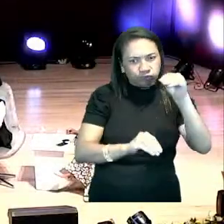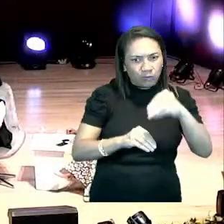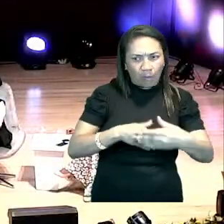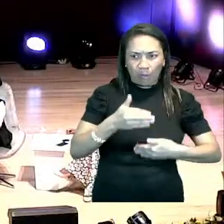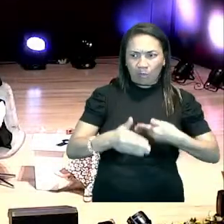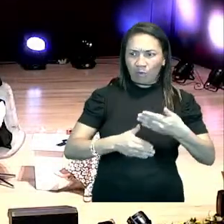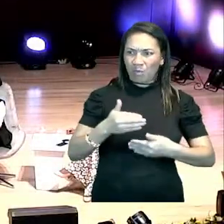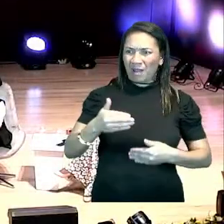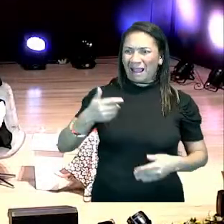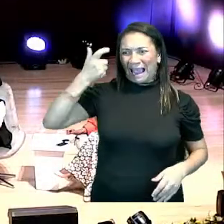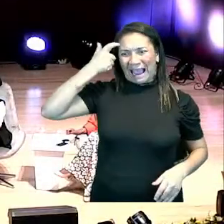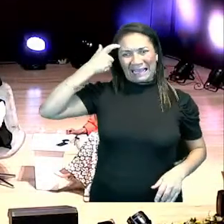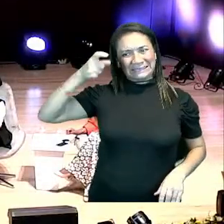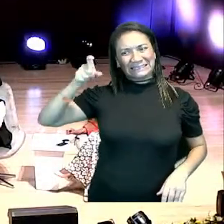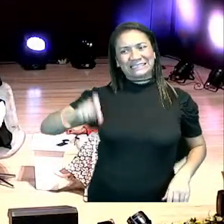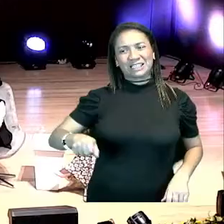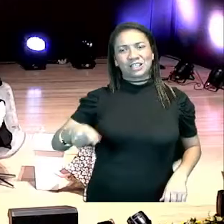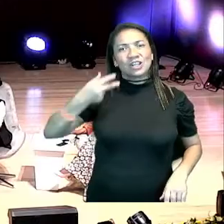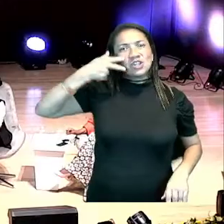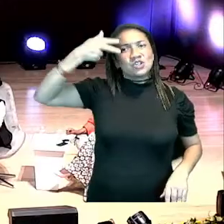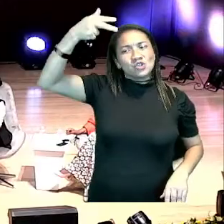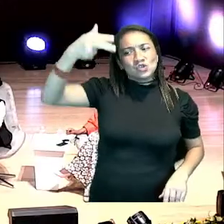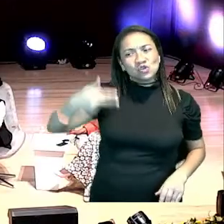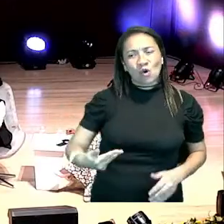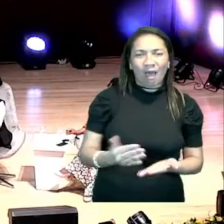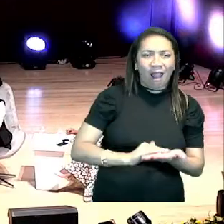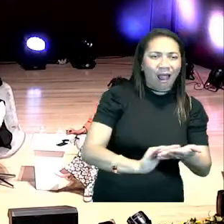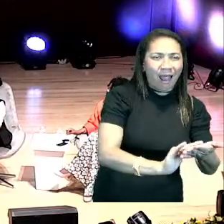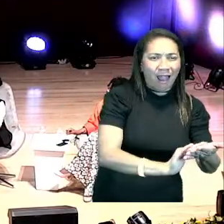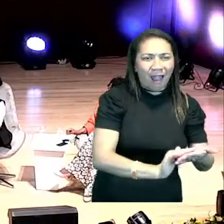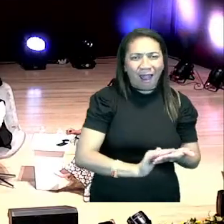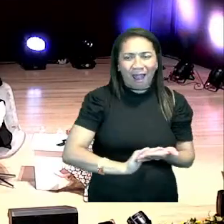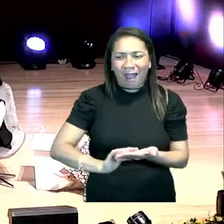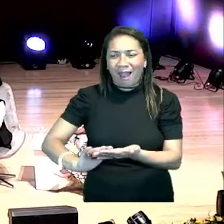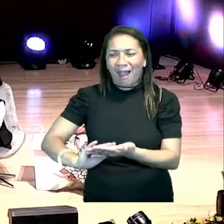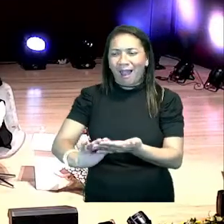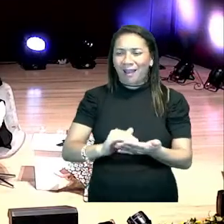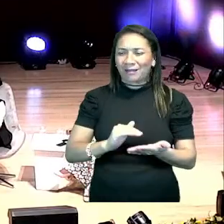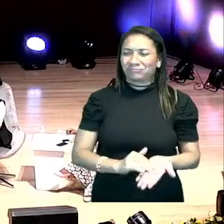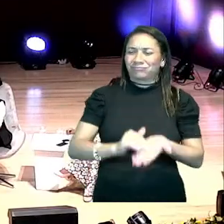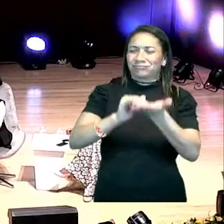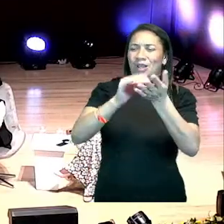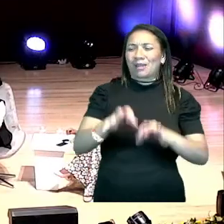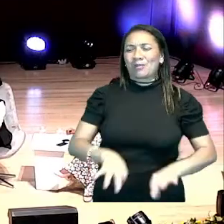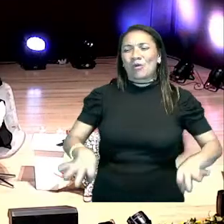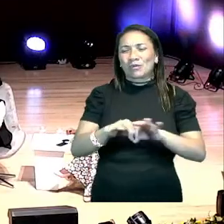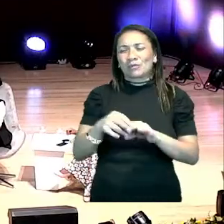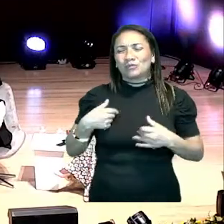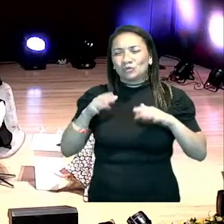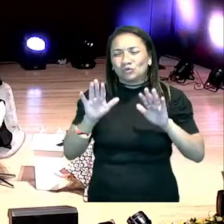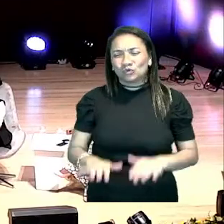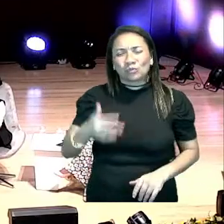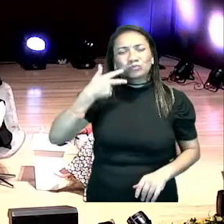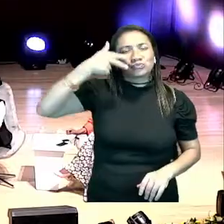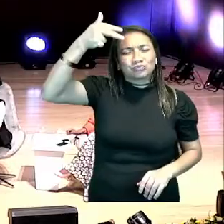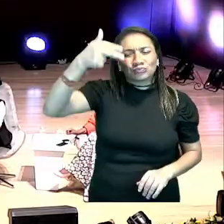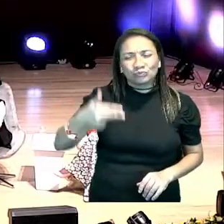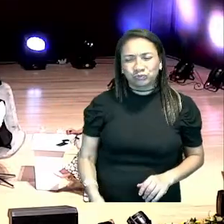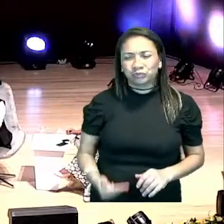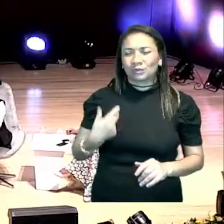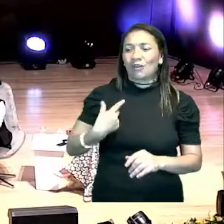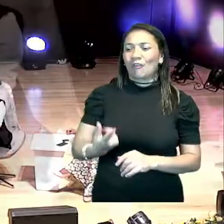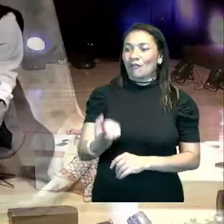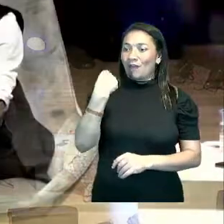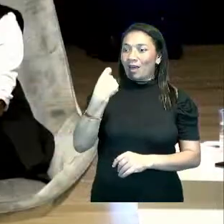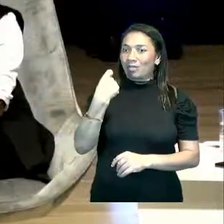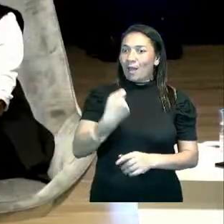or decided to create my own things and my own narrative, my own stories about stories that were